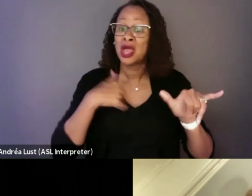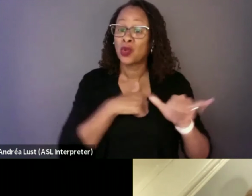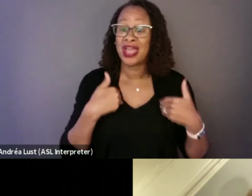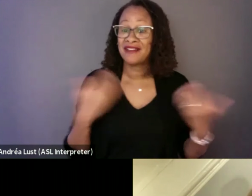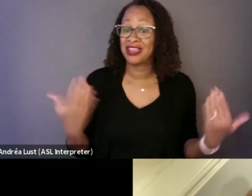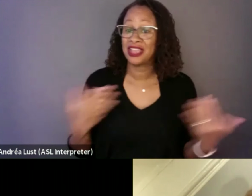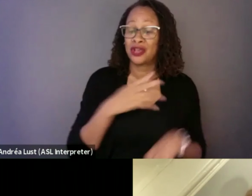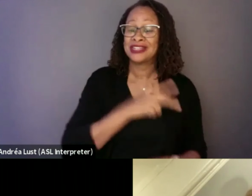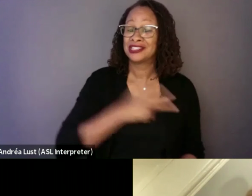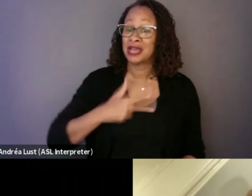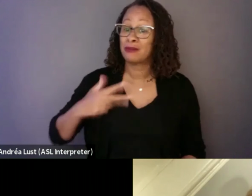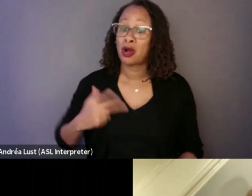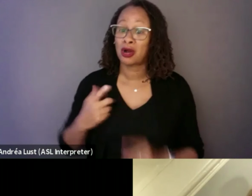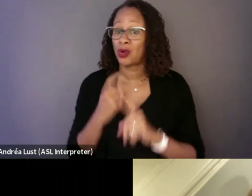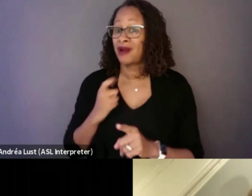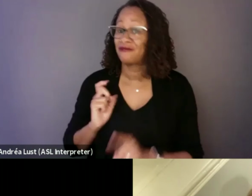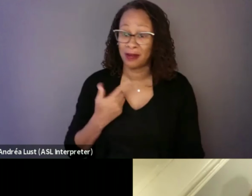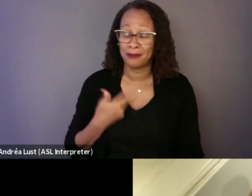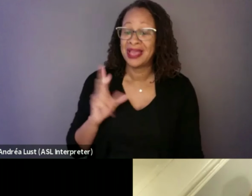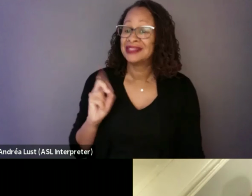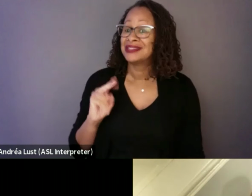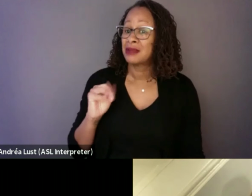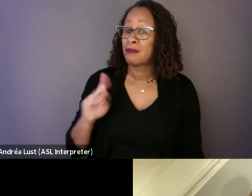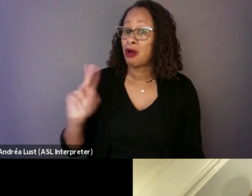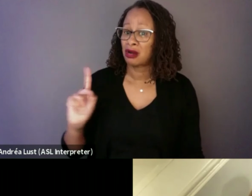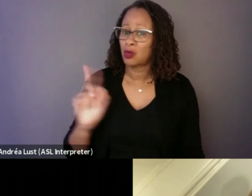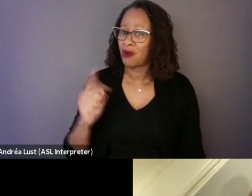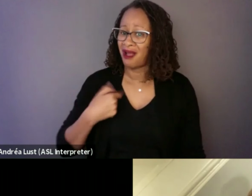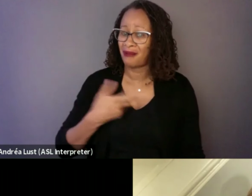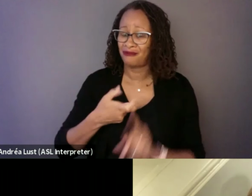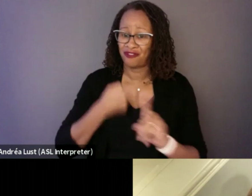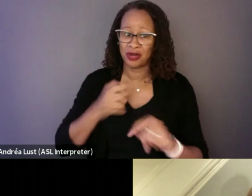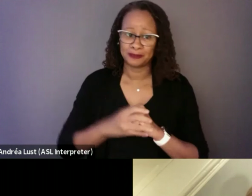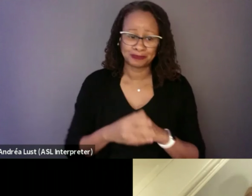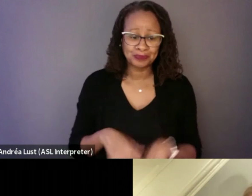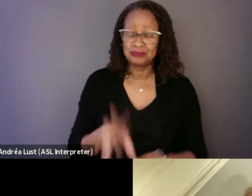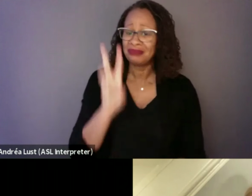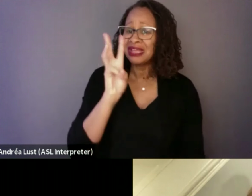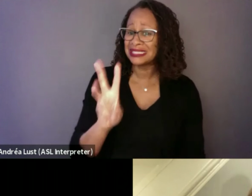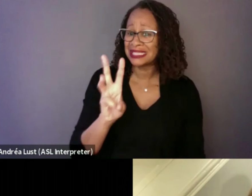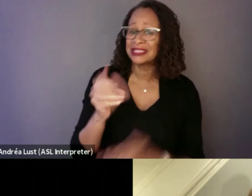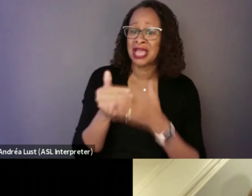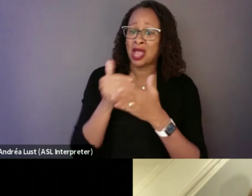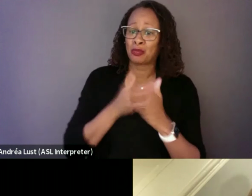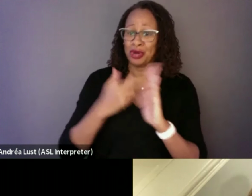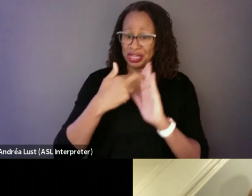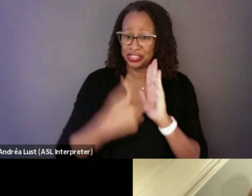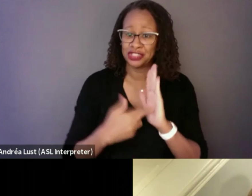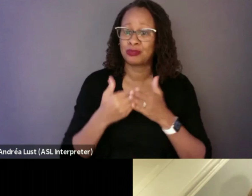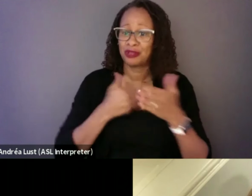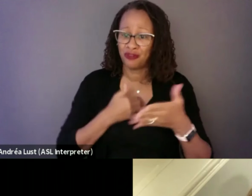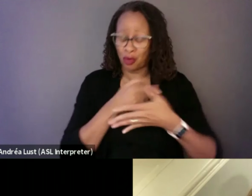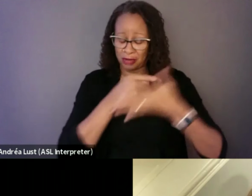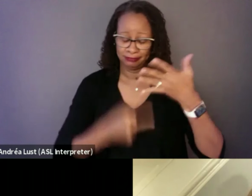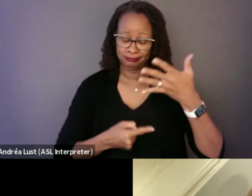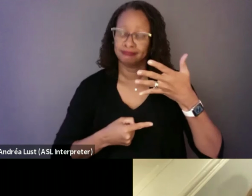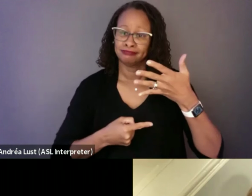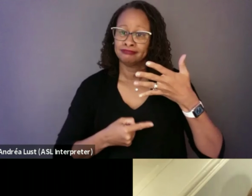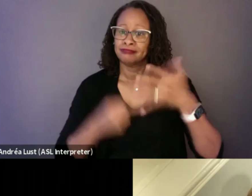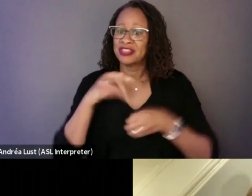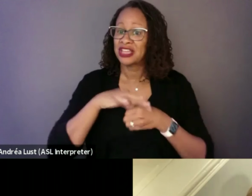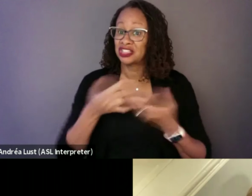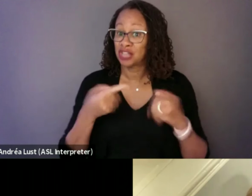where I'm from? And I give you an example very quickly. There was six preconditions before the election was held that needed to be